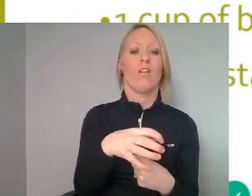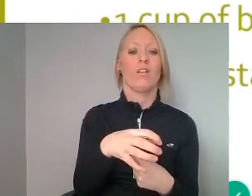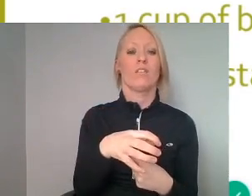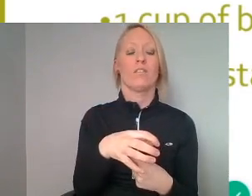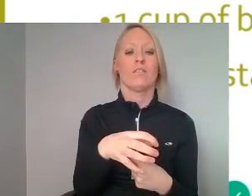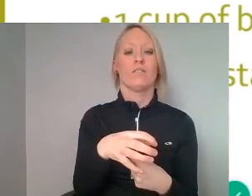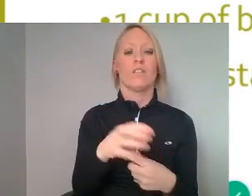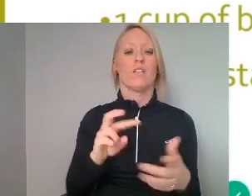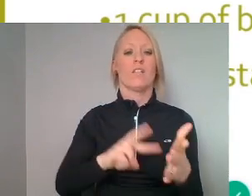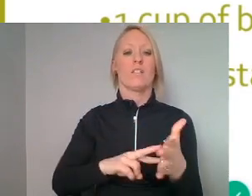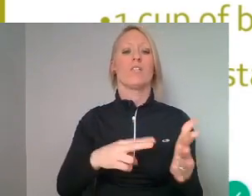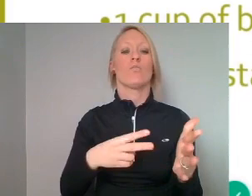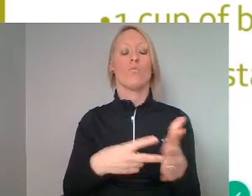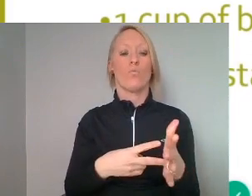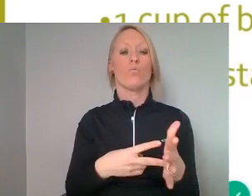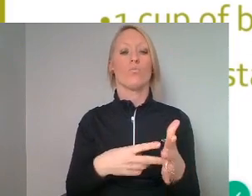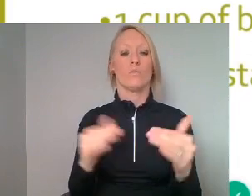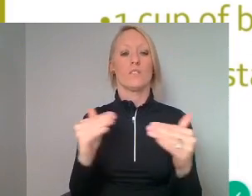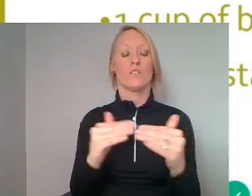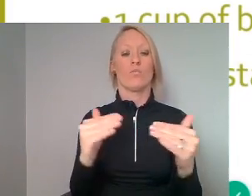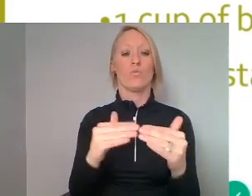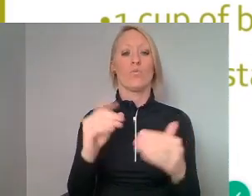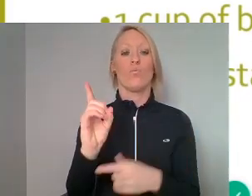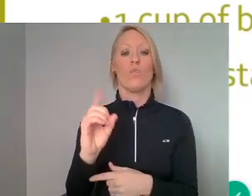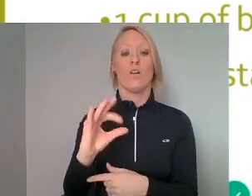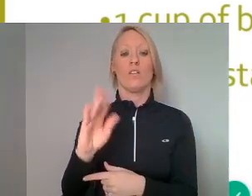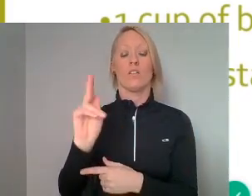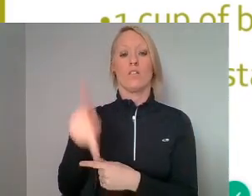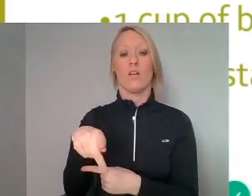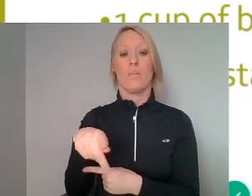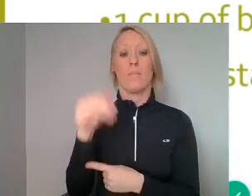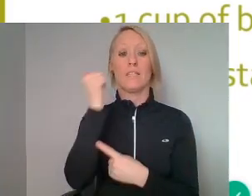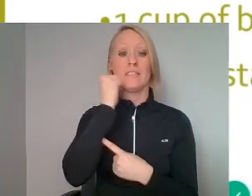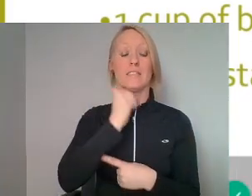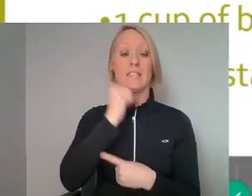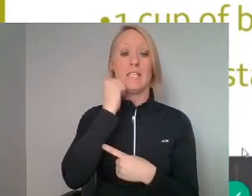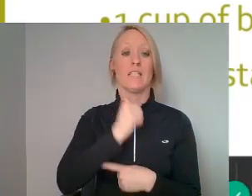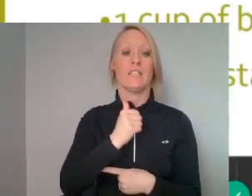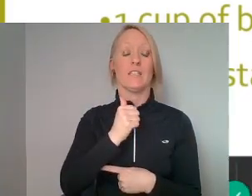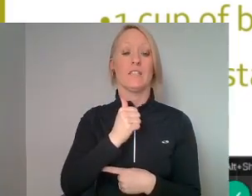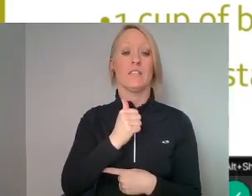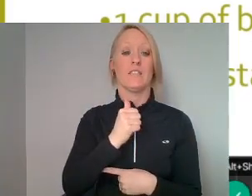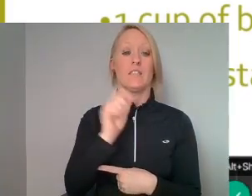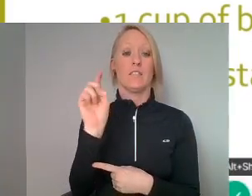your daily serving. And I'm actually going to